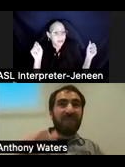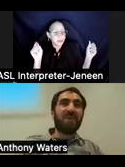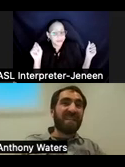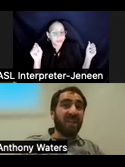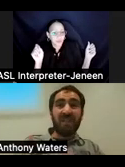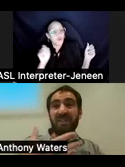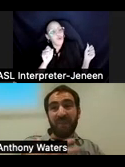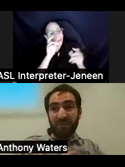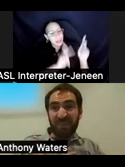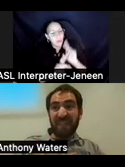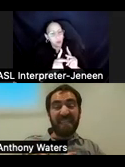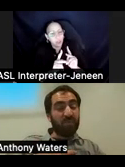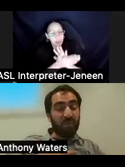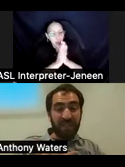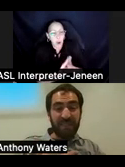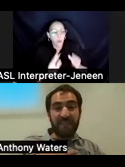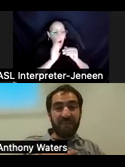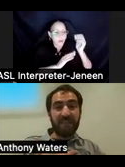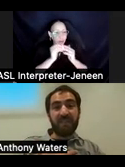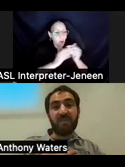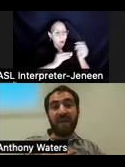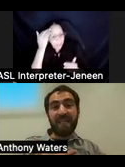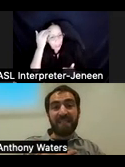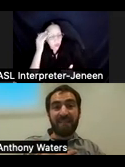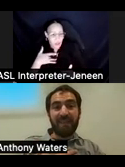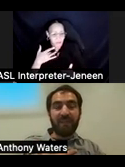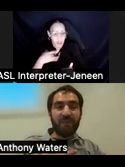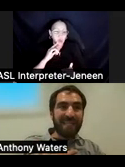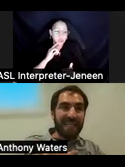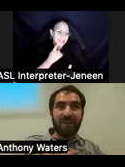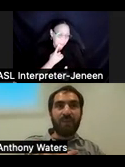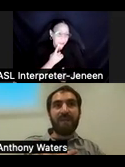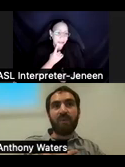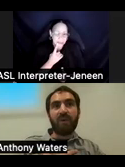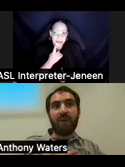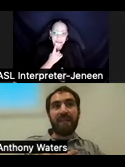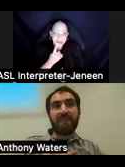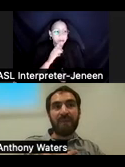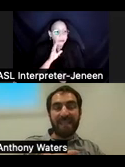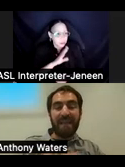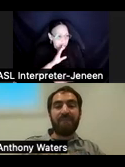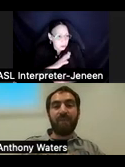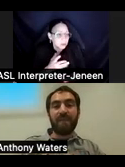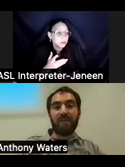feel comfortable acknowledging when they're feeling in really serious distress, so that together we can work our way